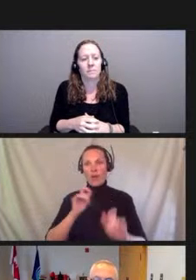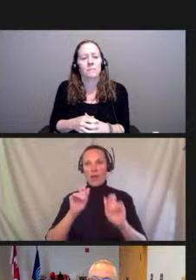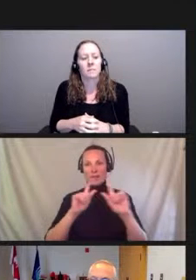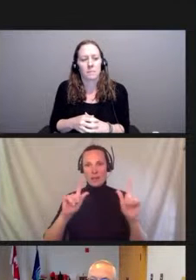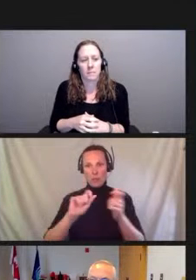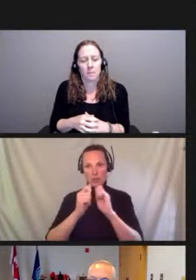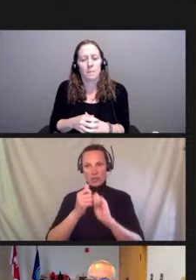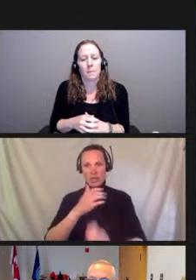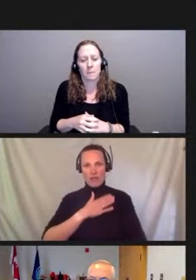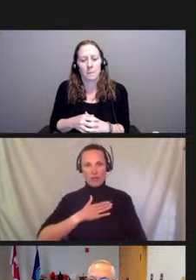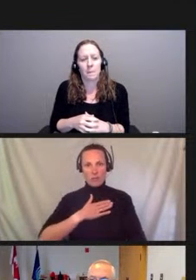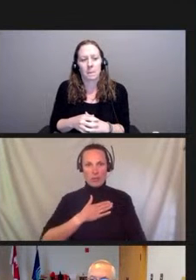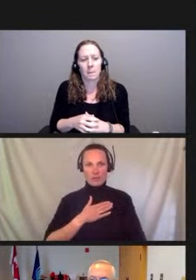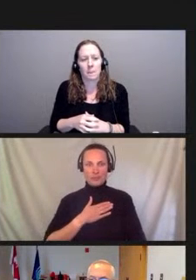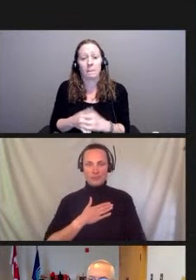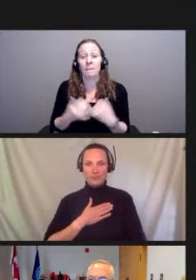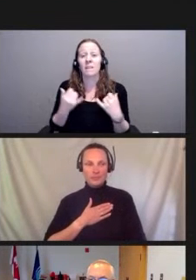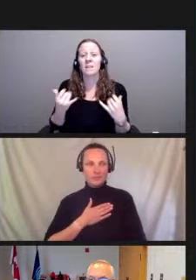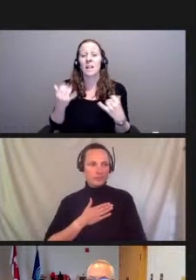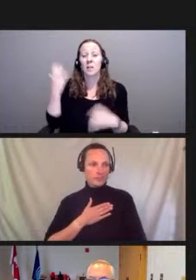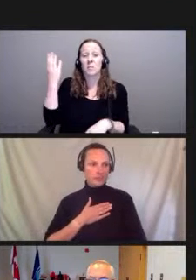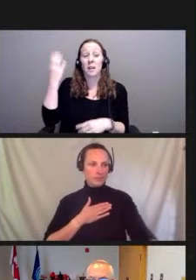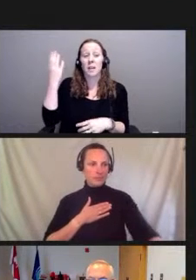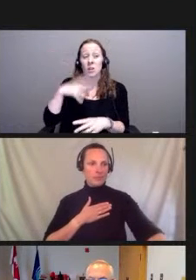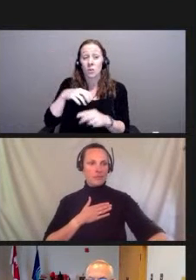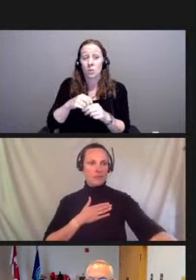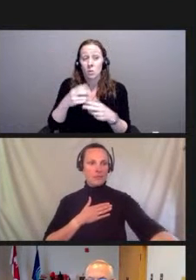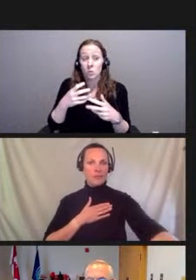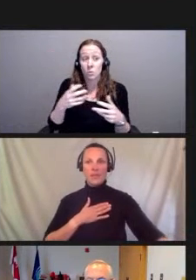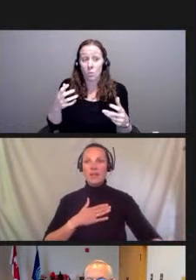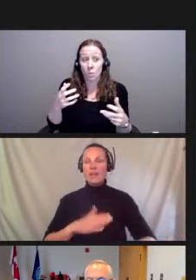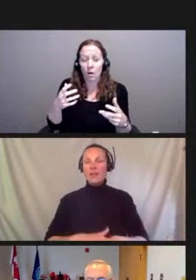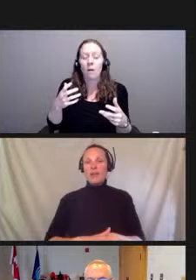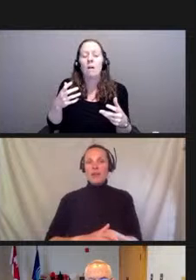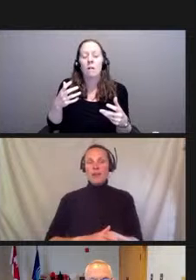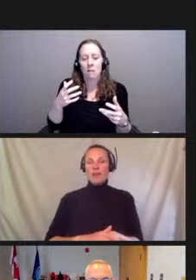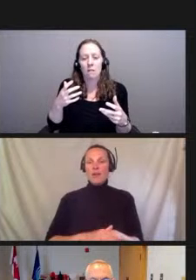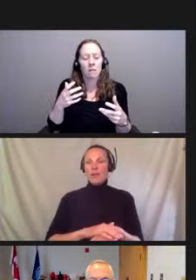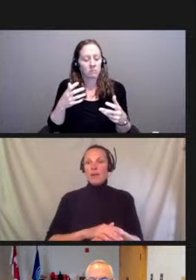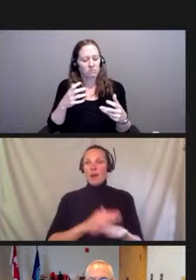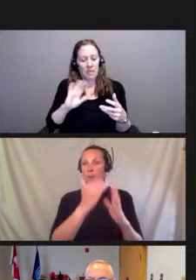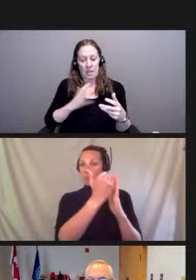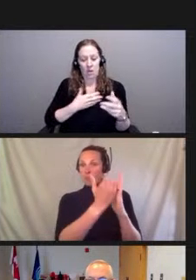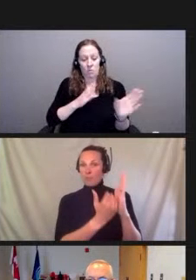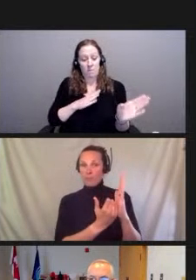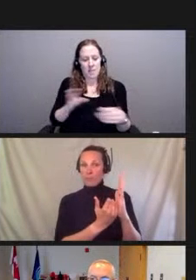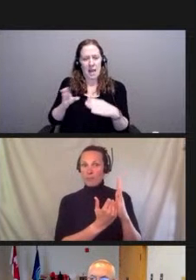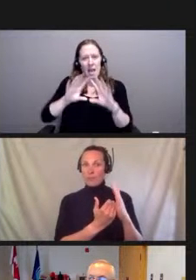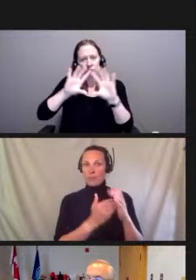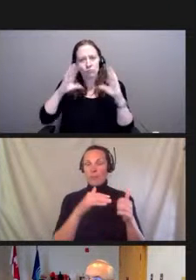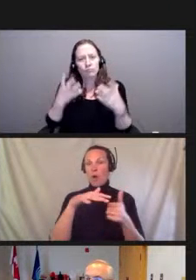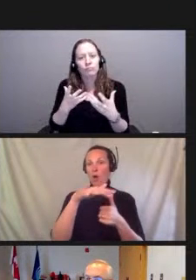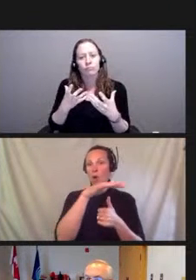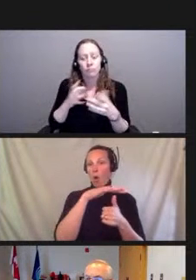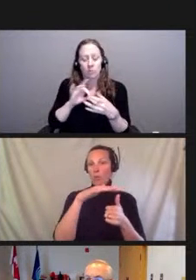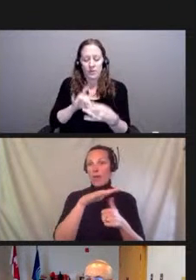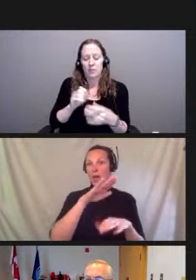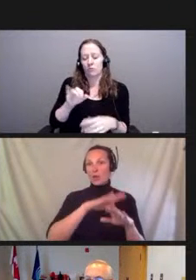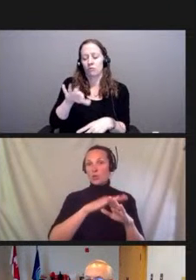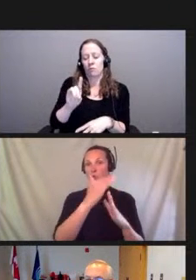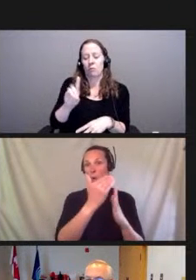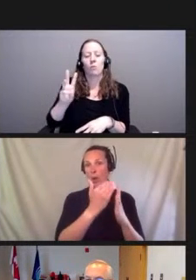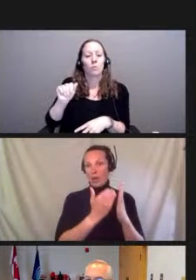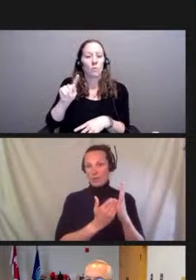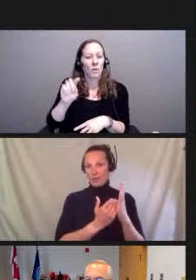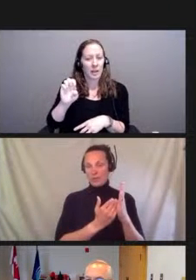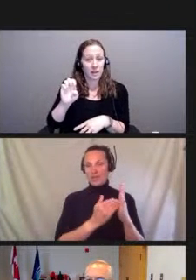Excellent. The presentation today will include an overview of the background on the Solid Waste Master Plan and where we are at with our journey,